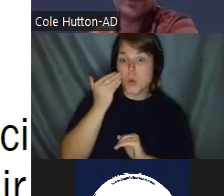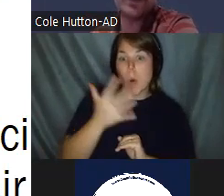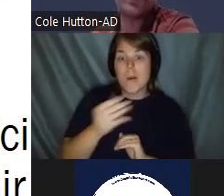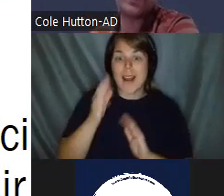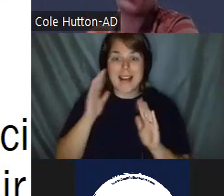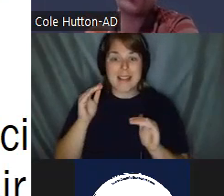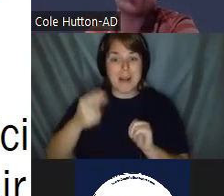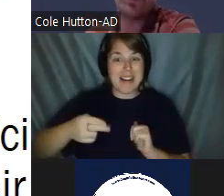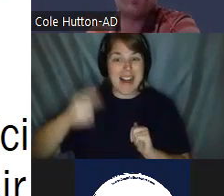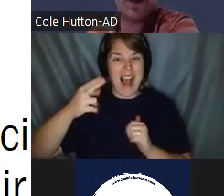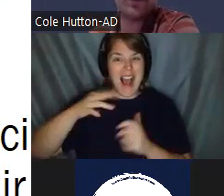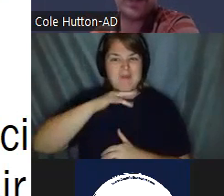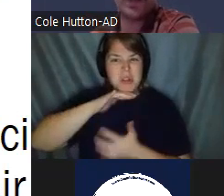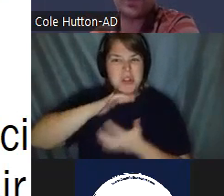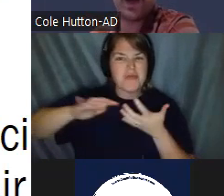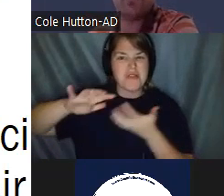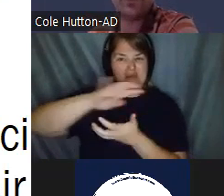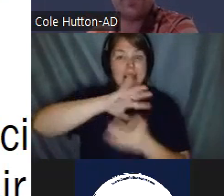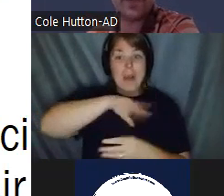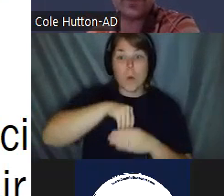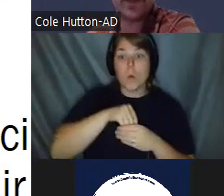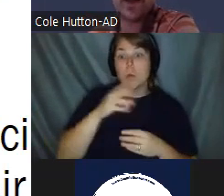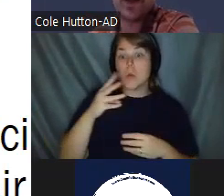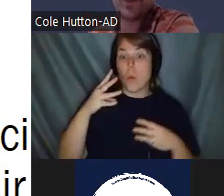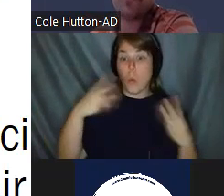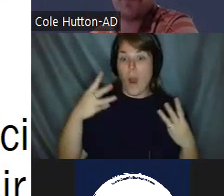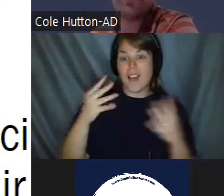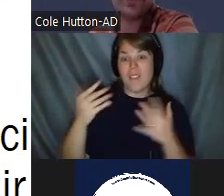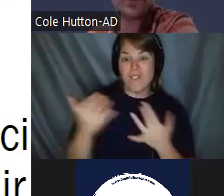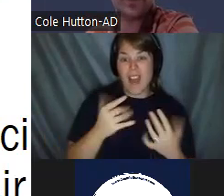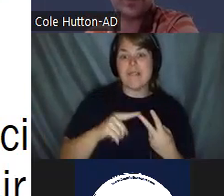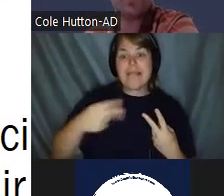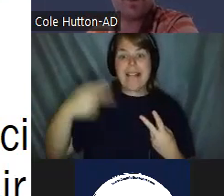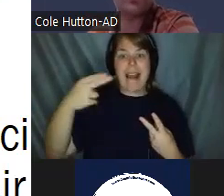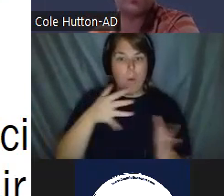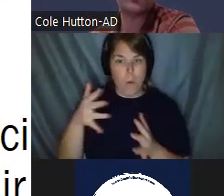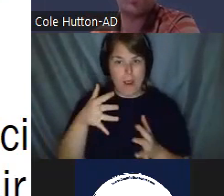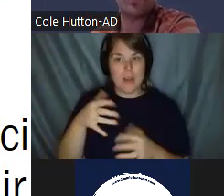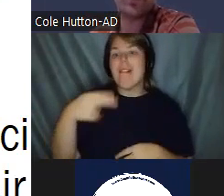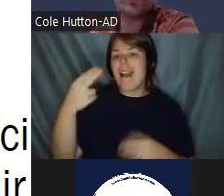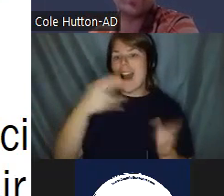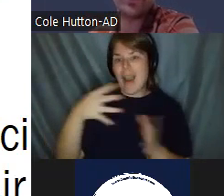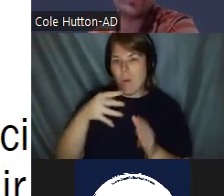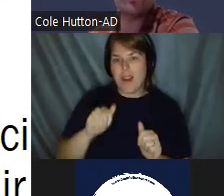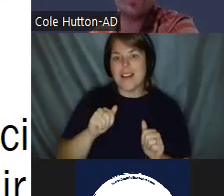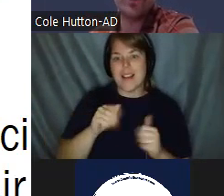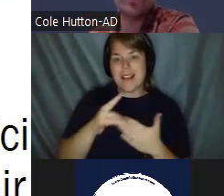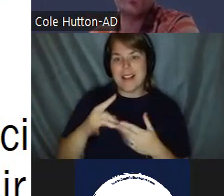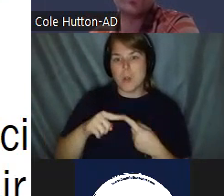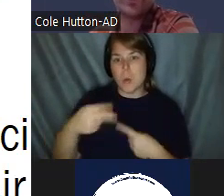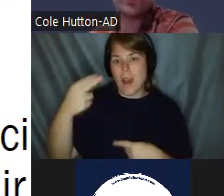days, and that includes wildfires and high wind events. High wind events can lead to some higher PM as well. So we do issue